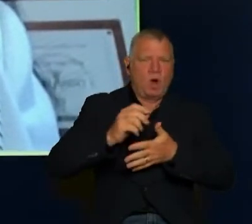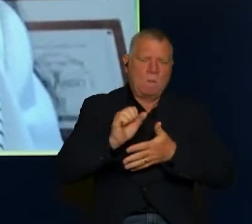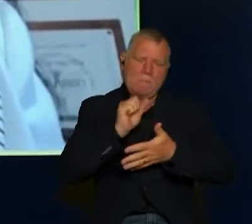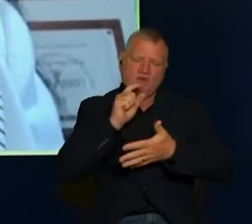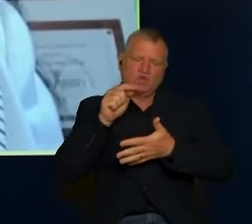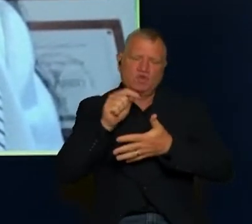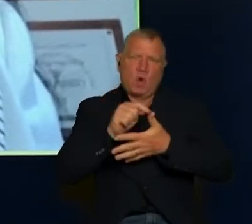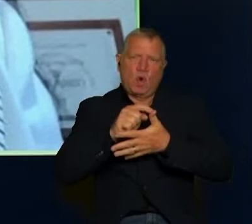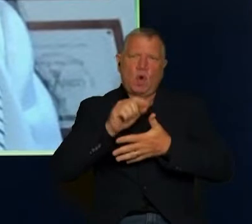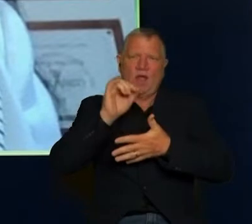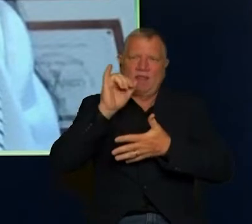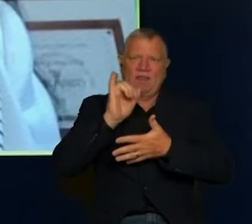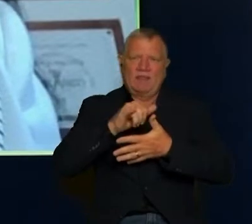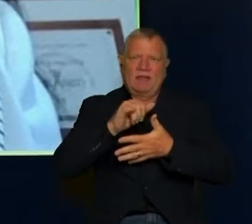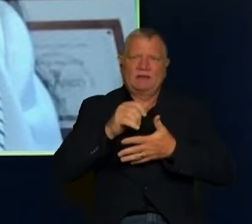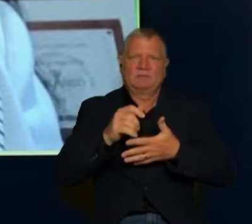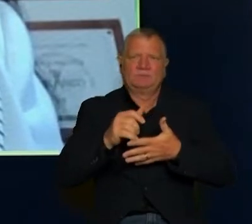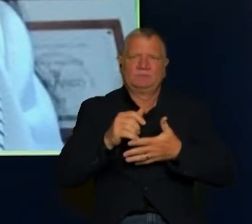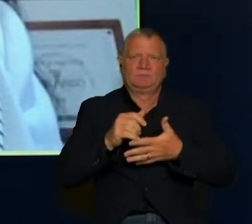ensure that the